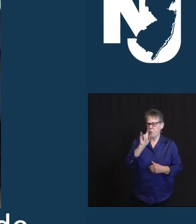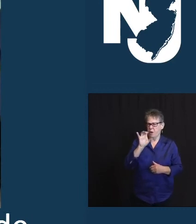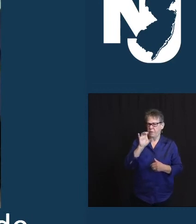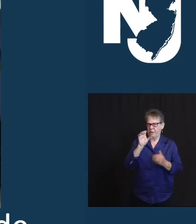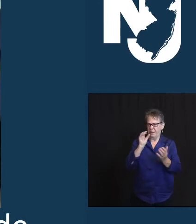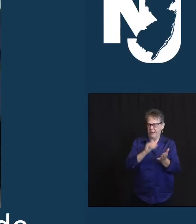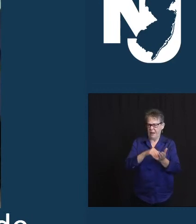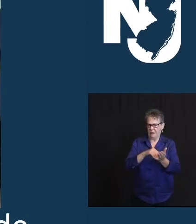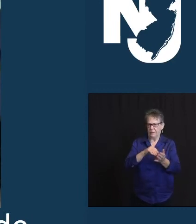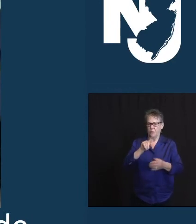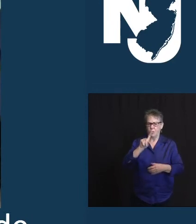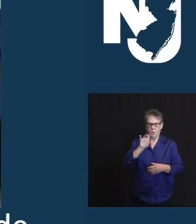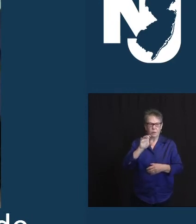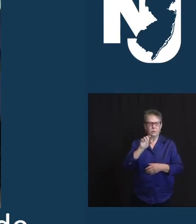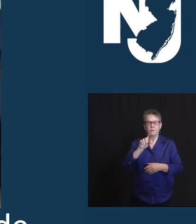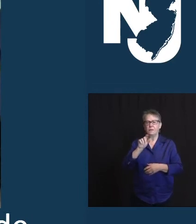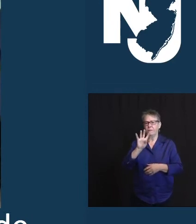showing of